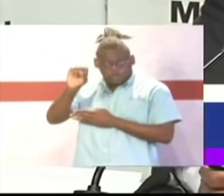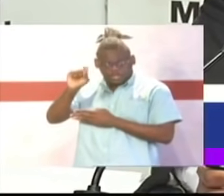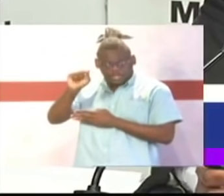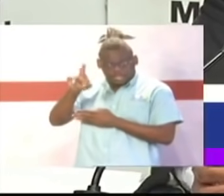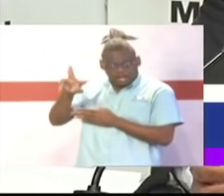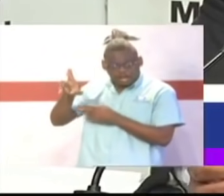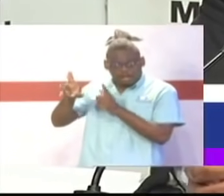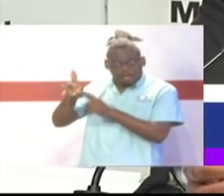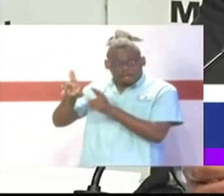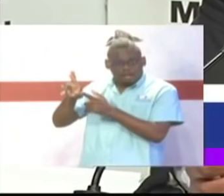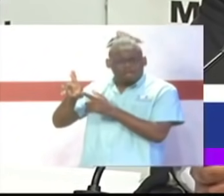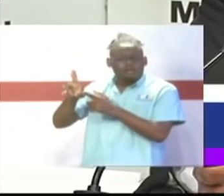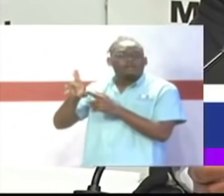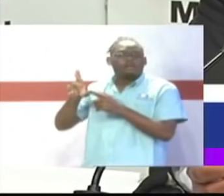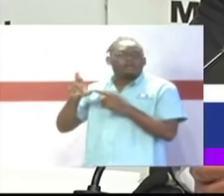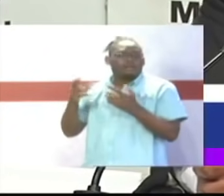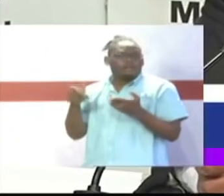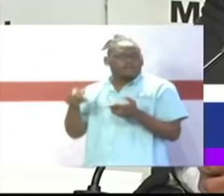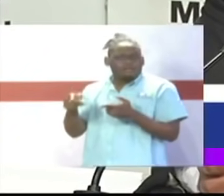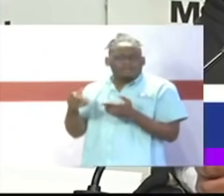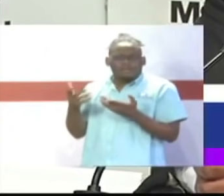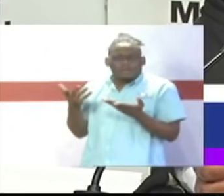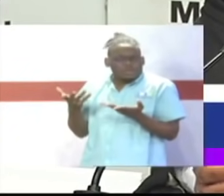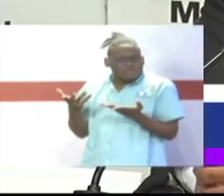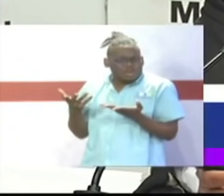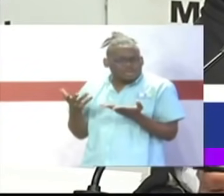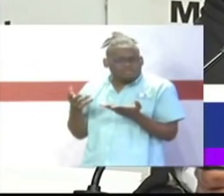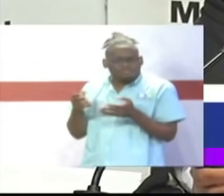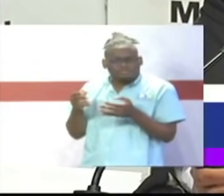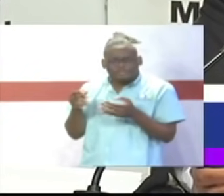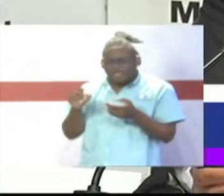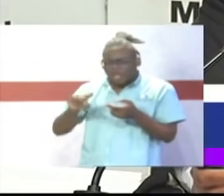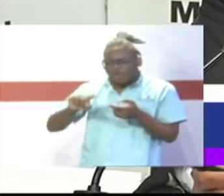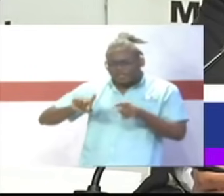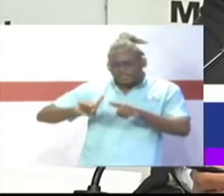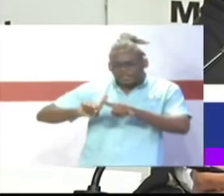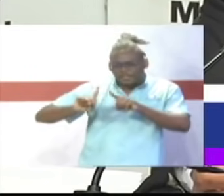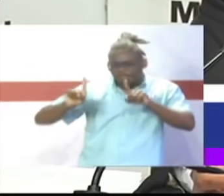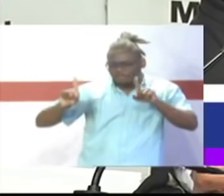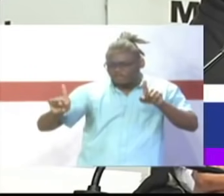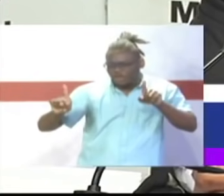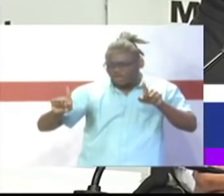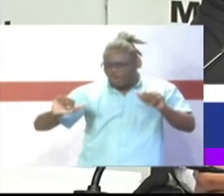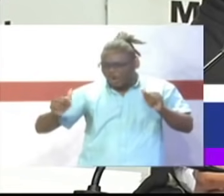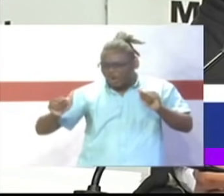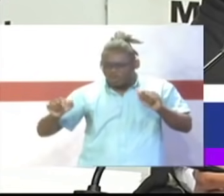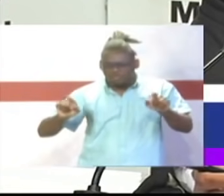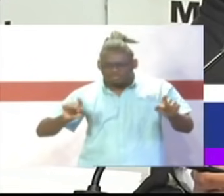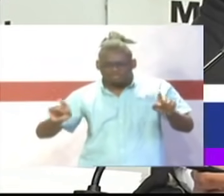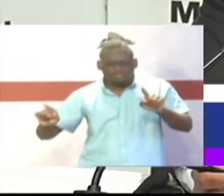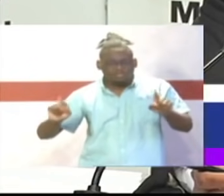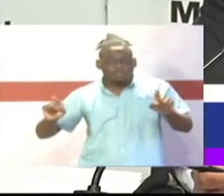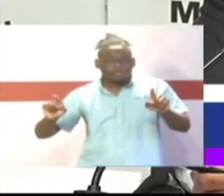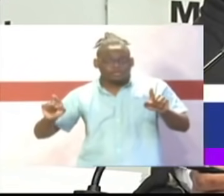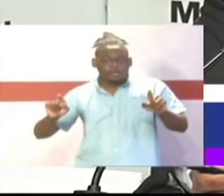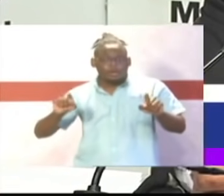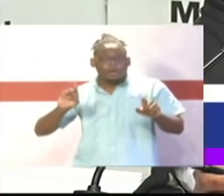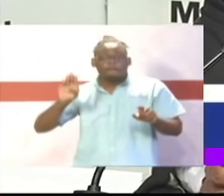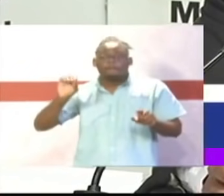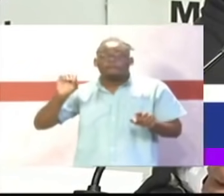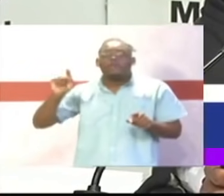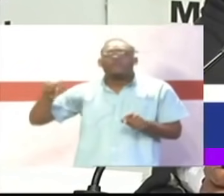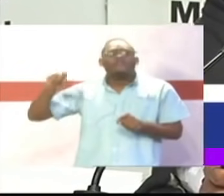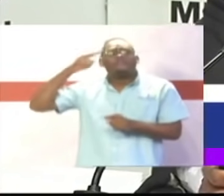dose, in one main way. Generally speaking, boosters are given, for example, a person may have